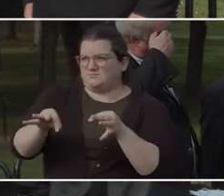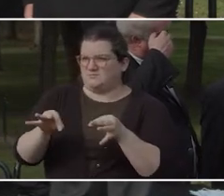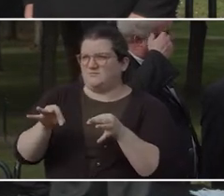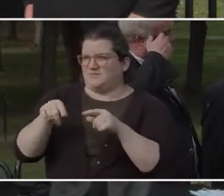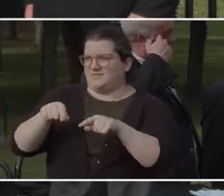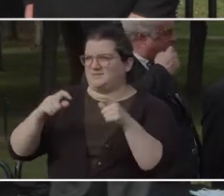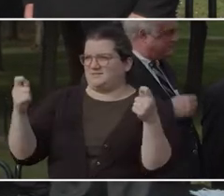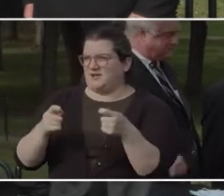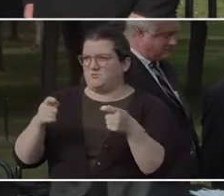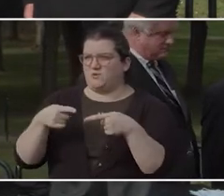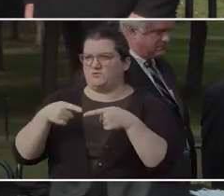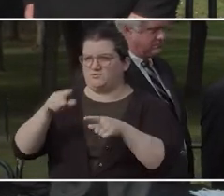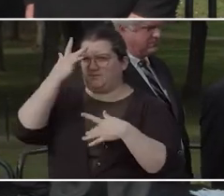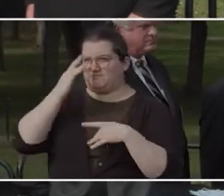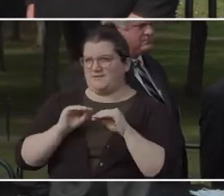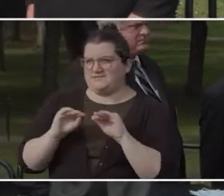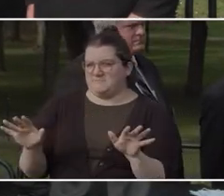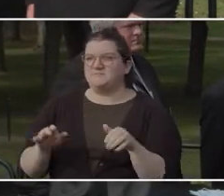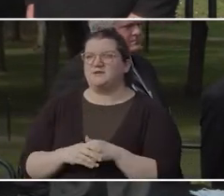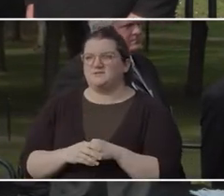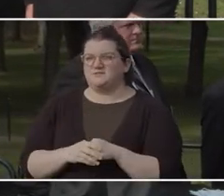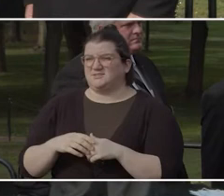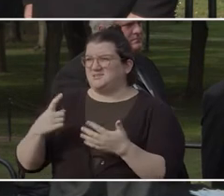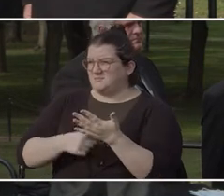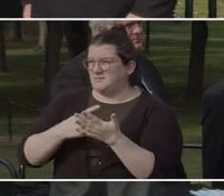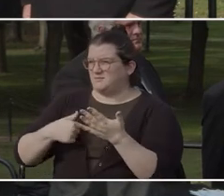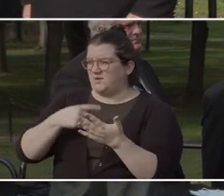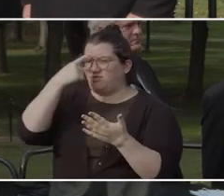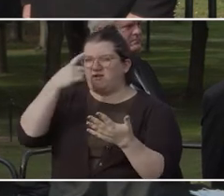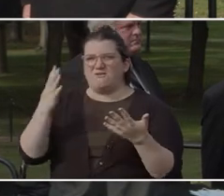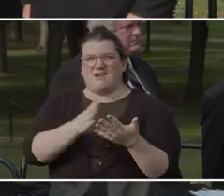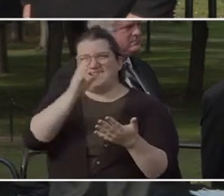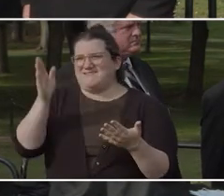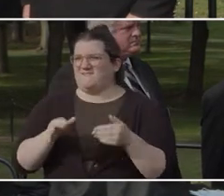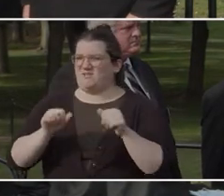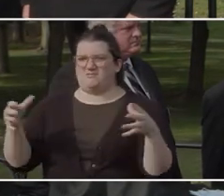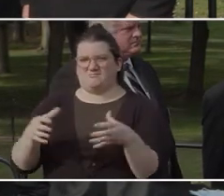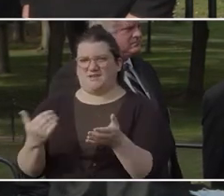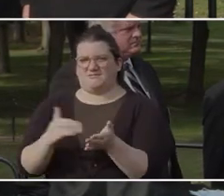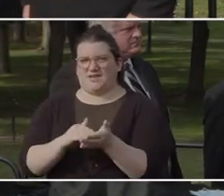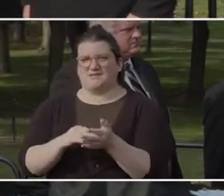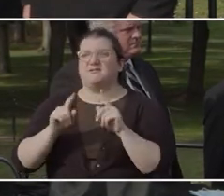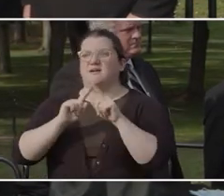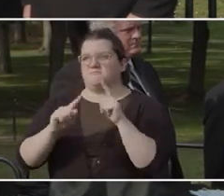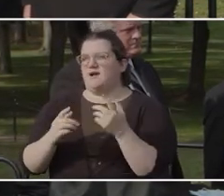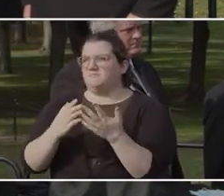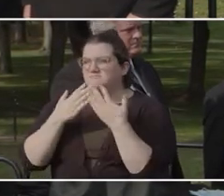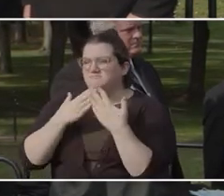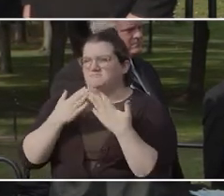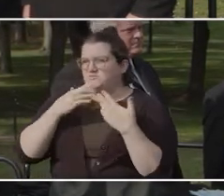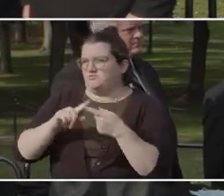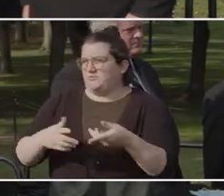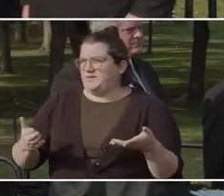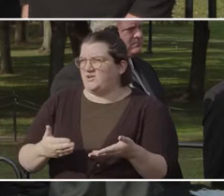see this day, but we're so pleased to be here and have more than 1,000 people in attendance today. We thank you for traveling to